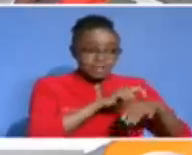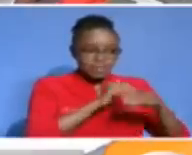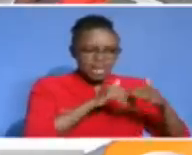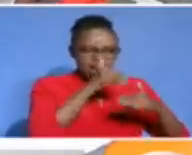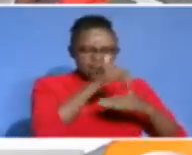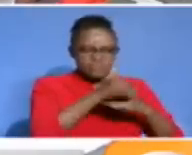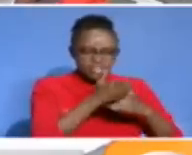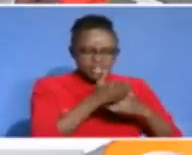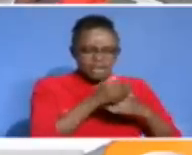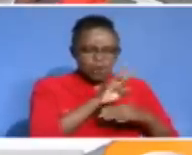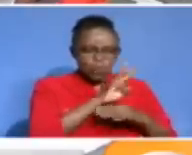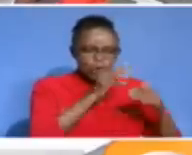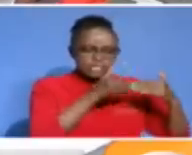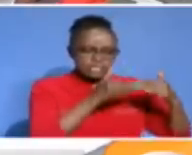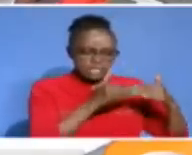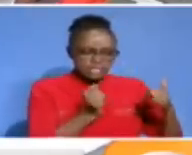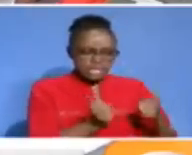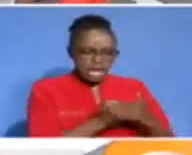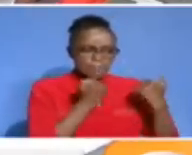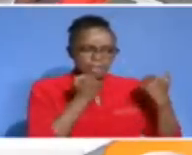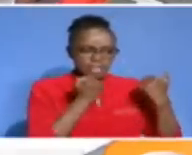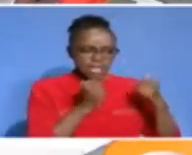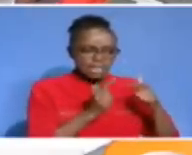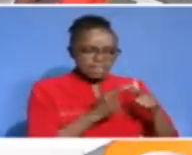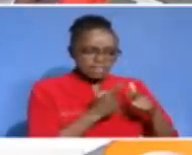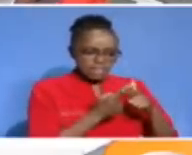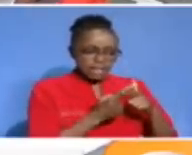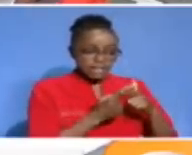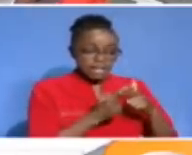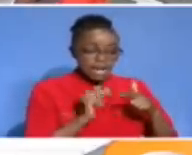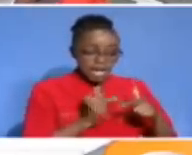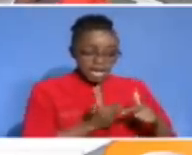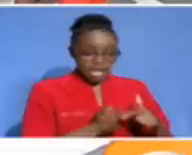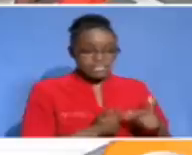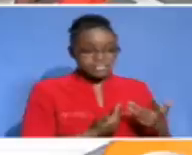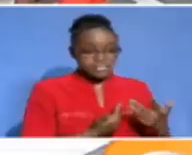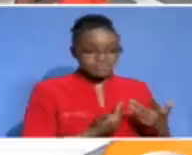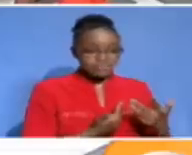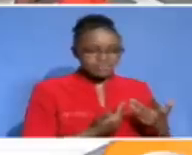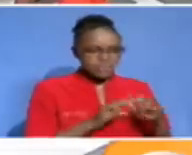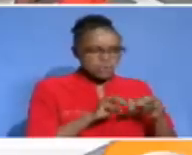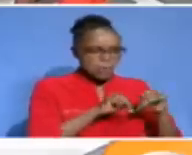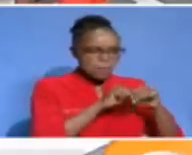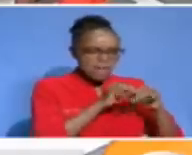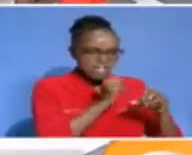of Westgate, we managed to do